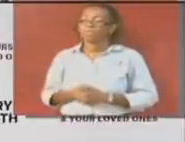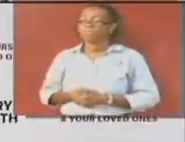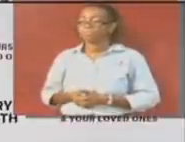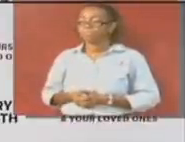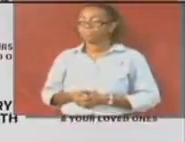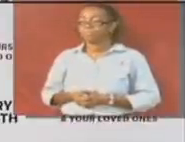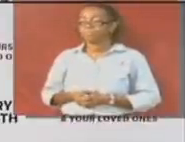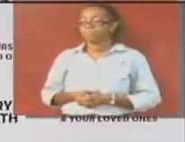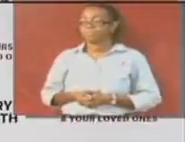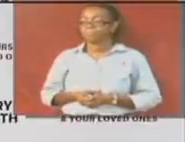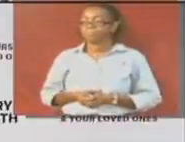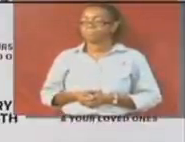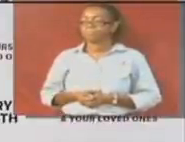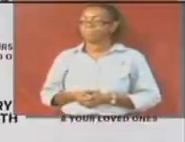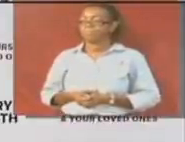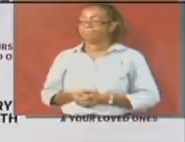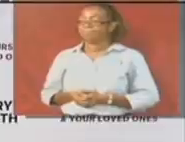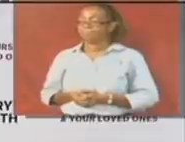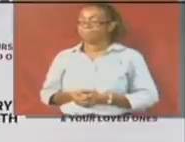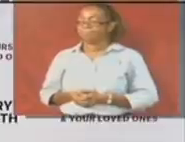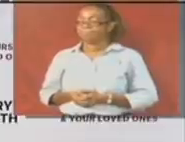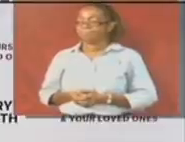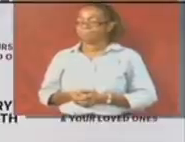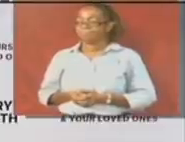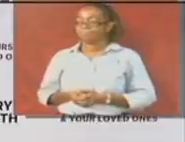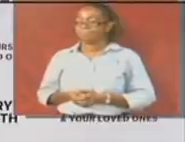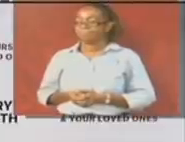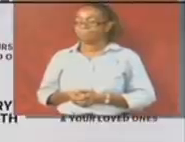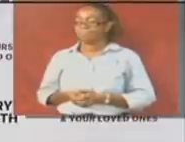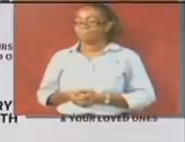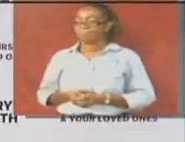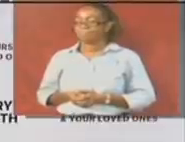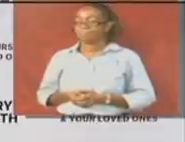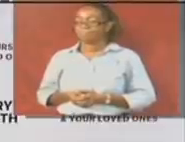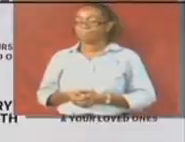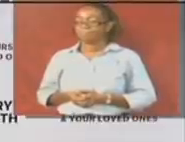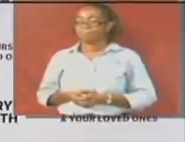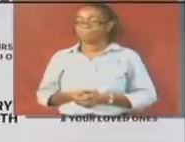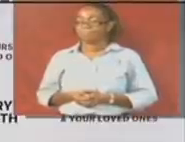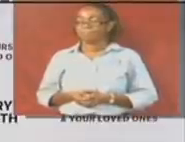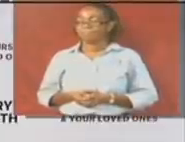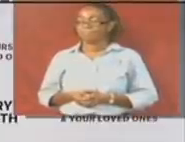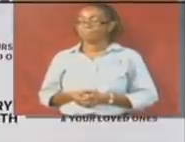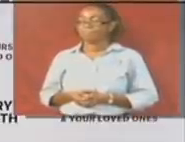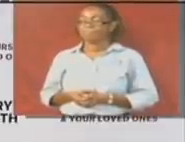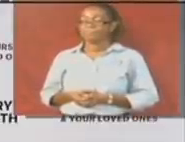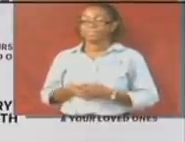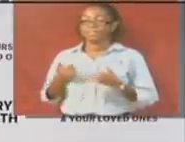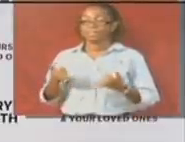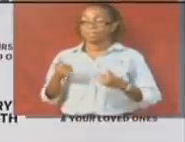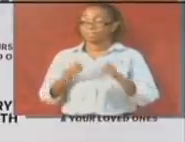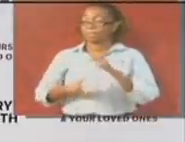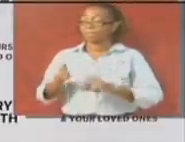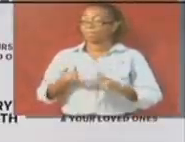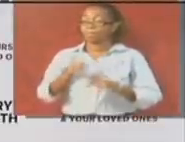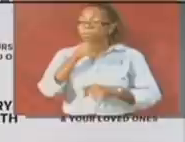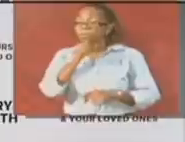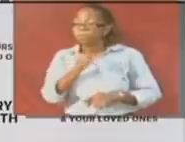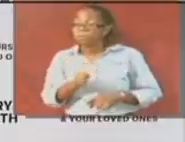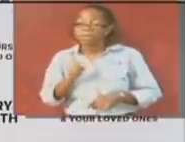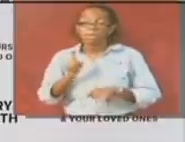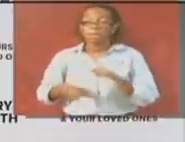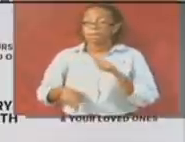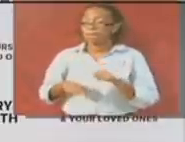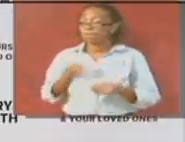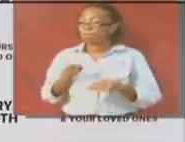Thank you very much. Okay, I'll take the second question. Now, shut-ins and other such vulnerable